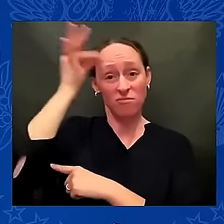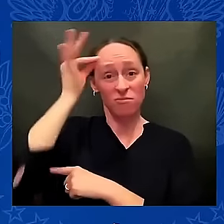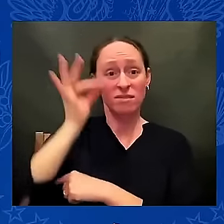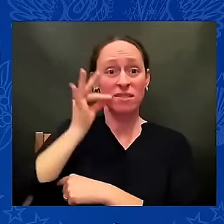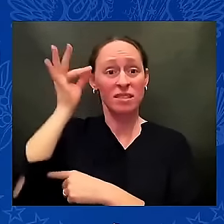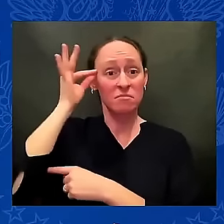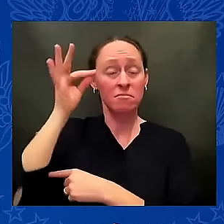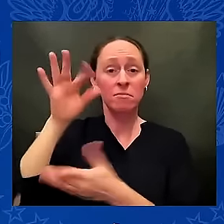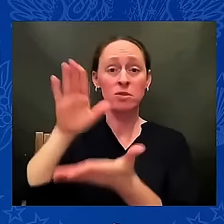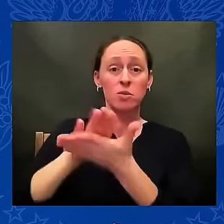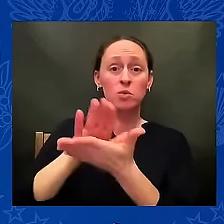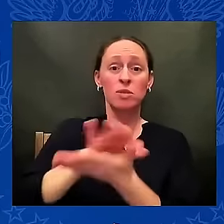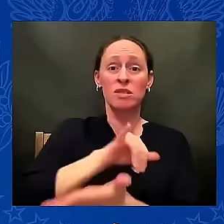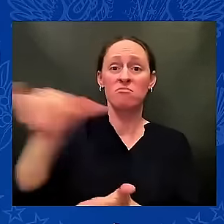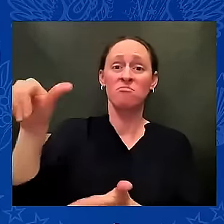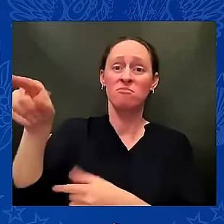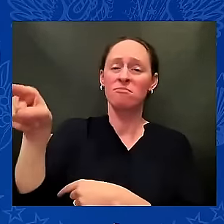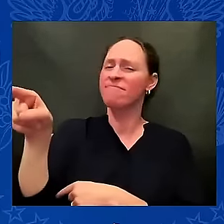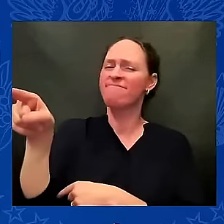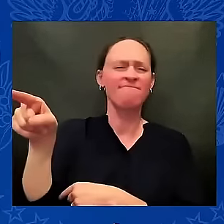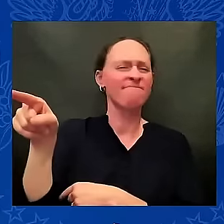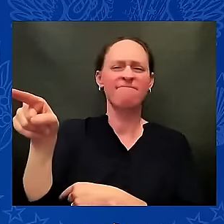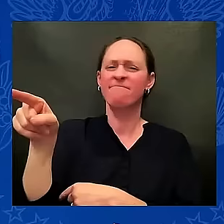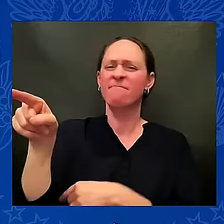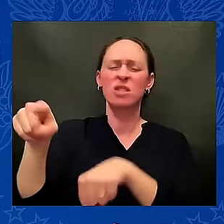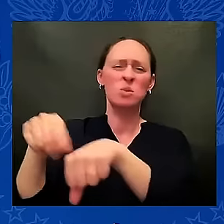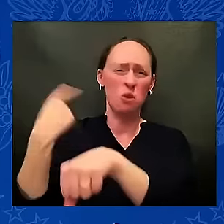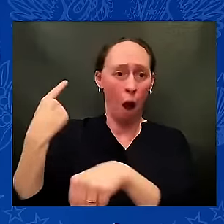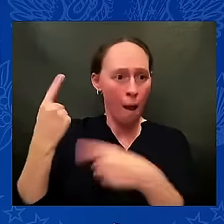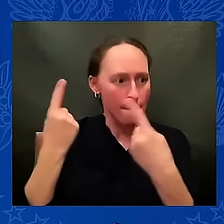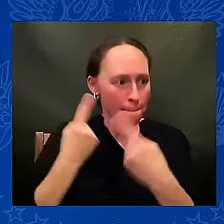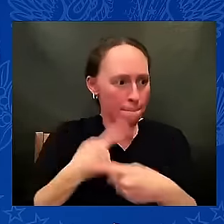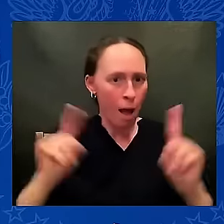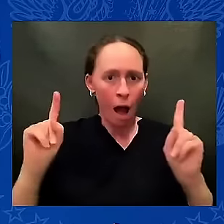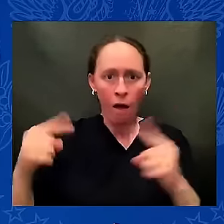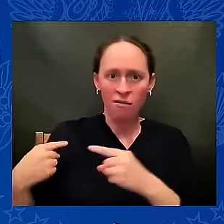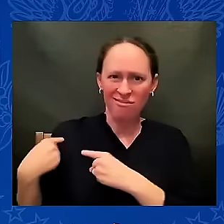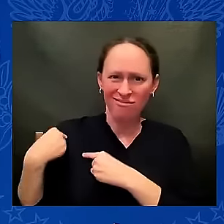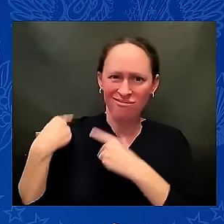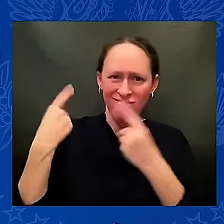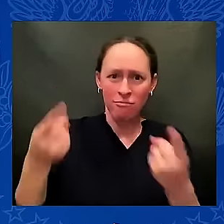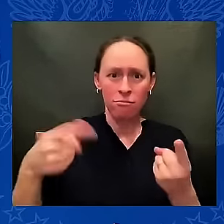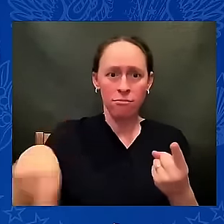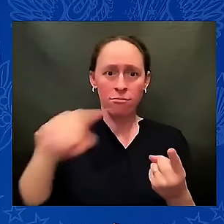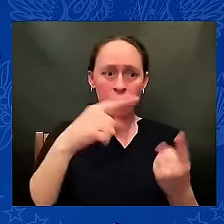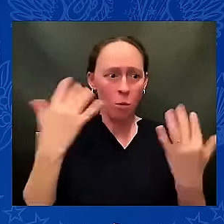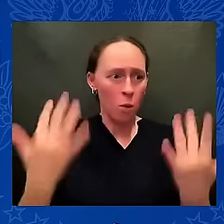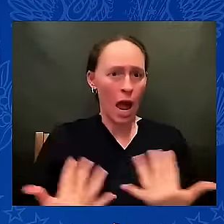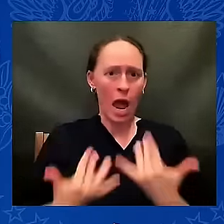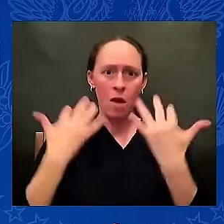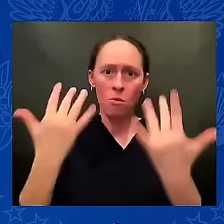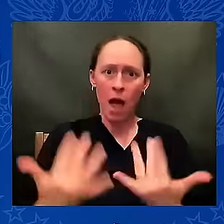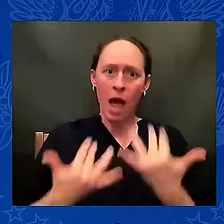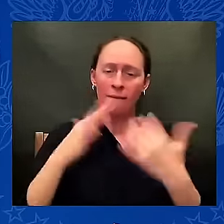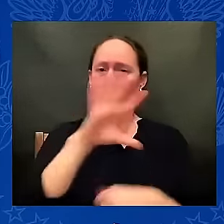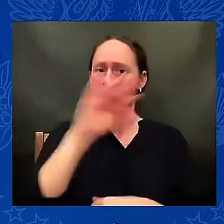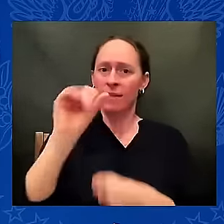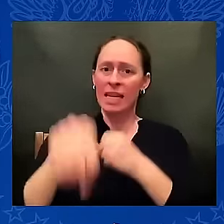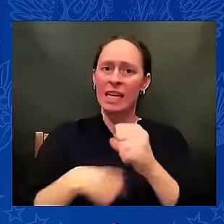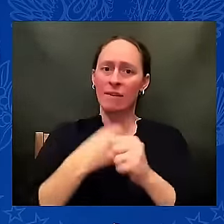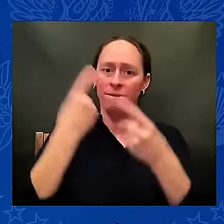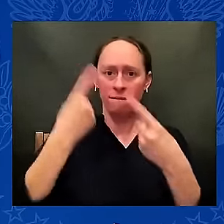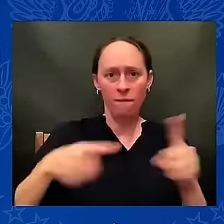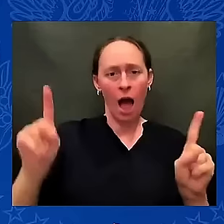this apology took 50 years to make. The federal Indian boarding school policy, the pain it